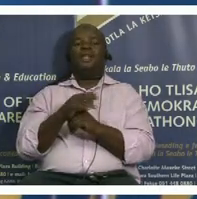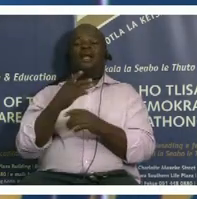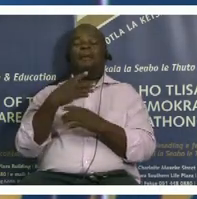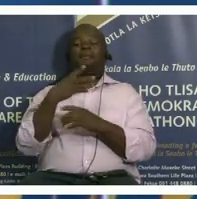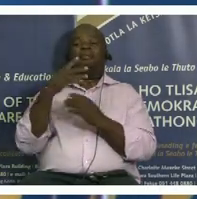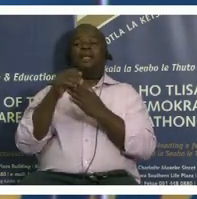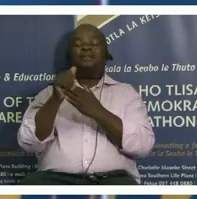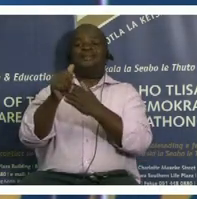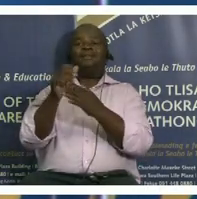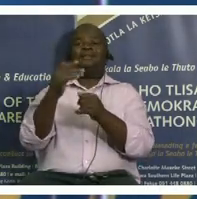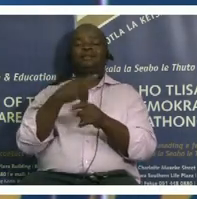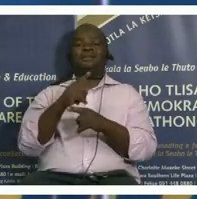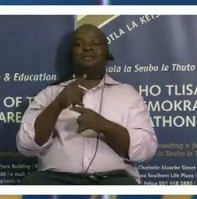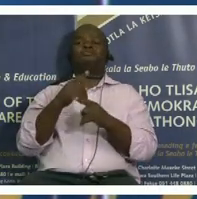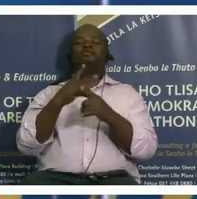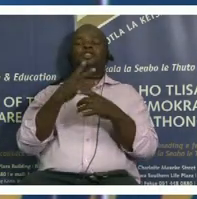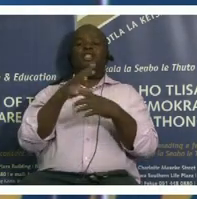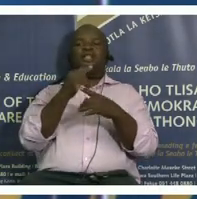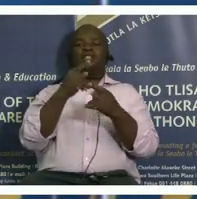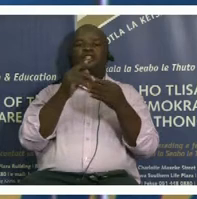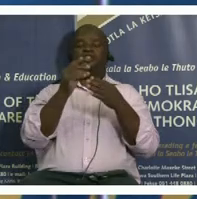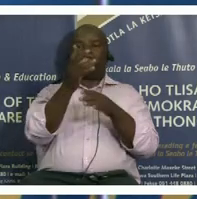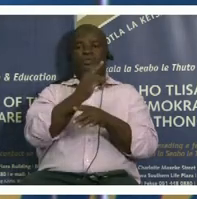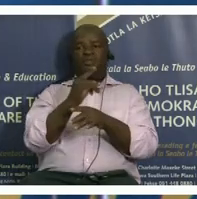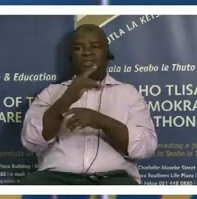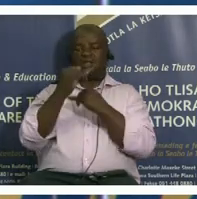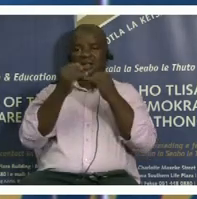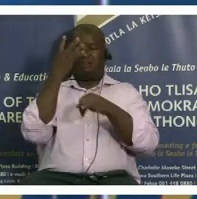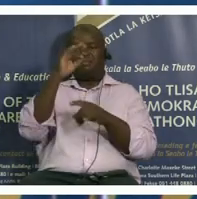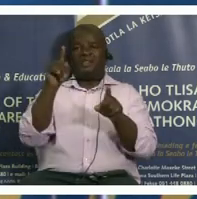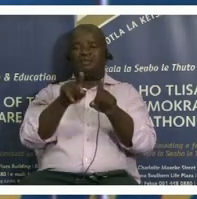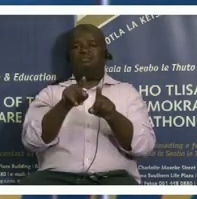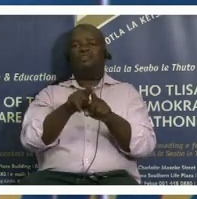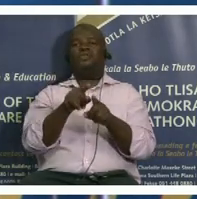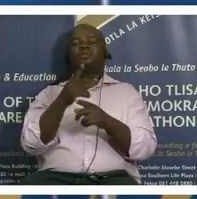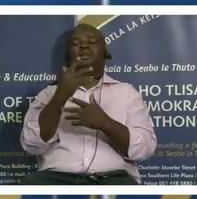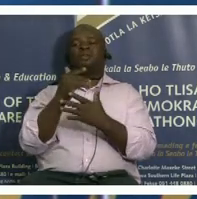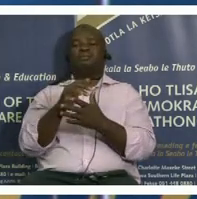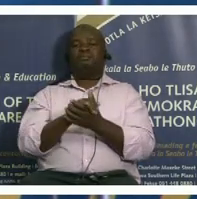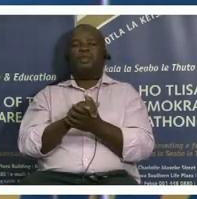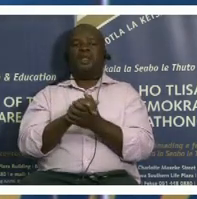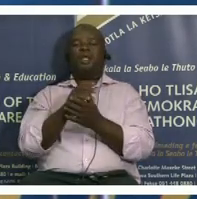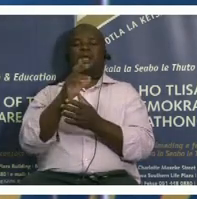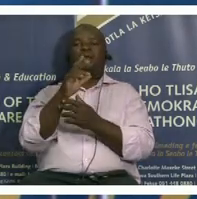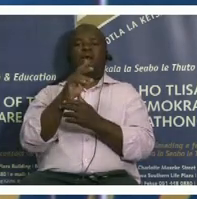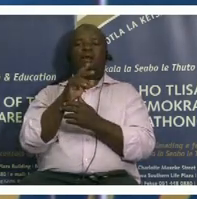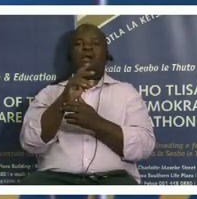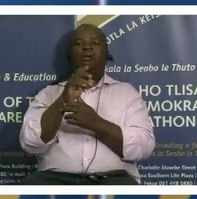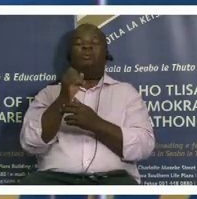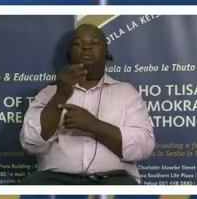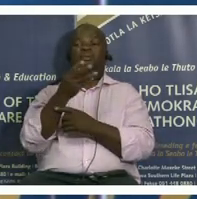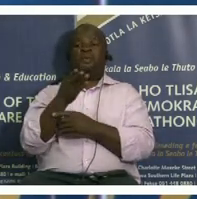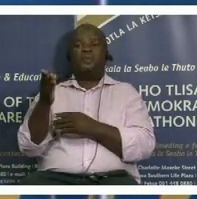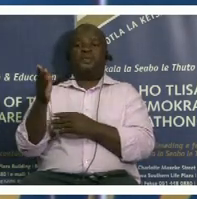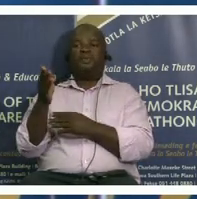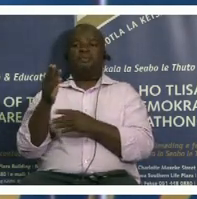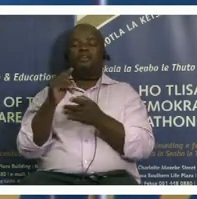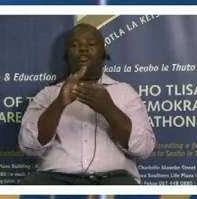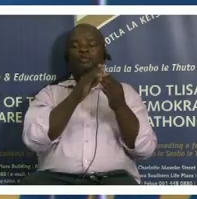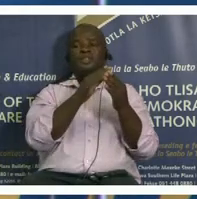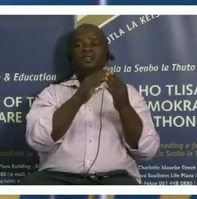10 institutions, business leaders in our midst, civil